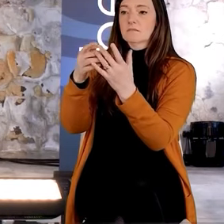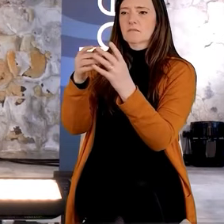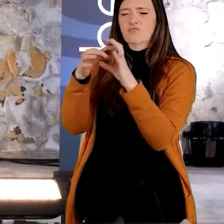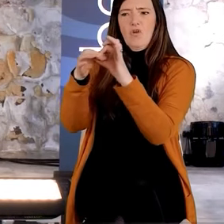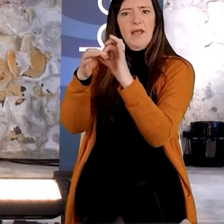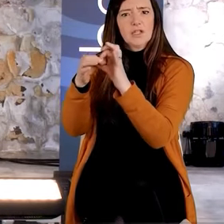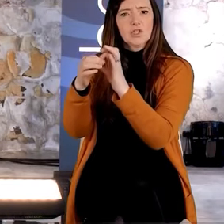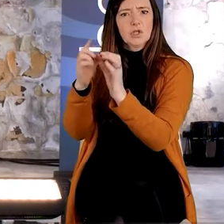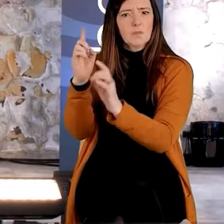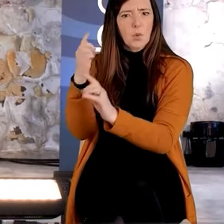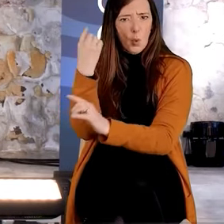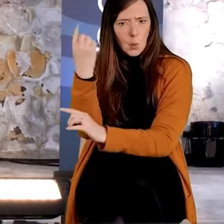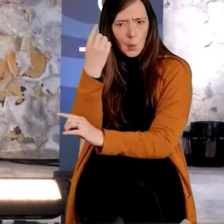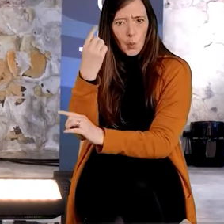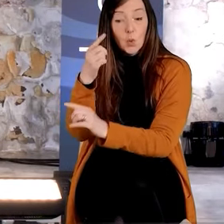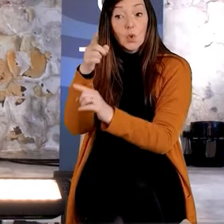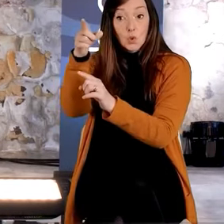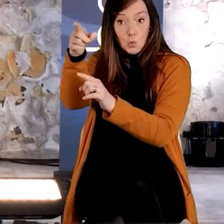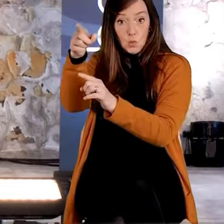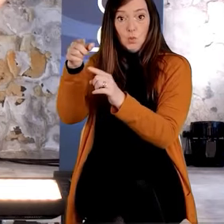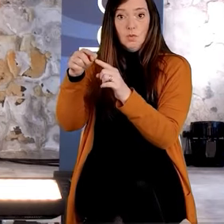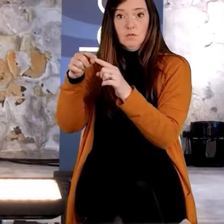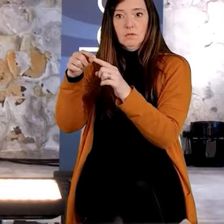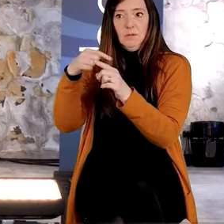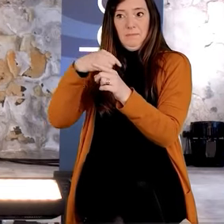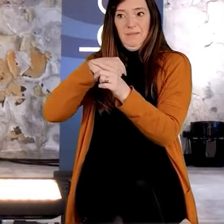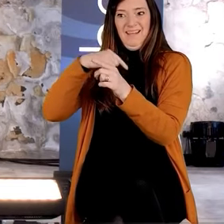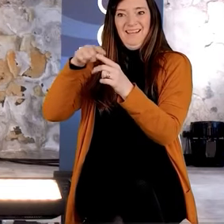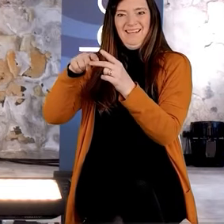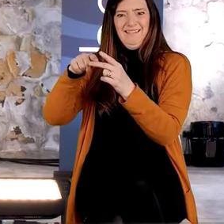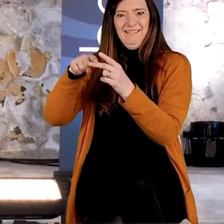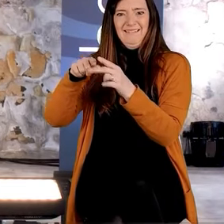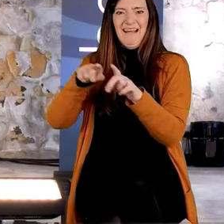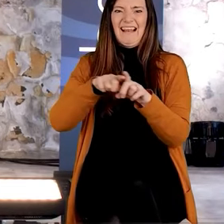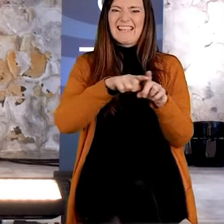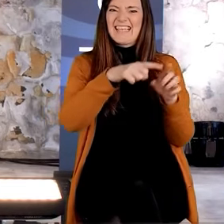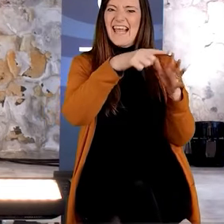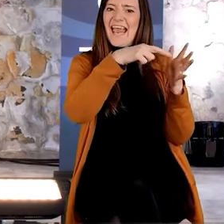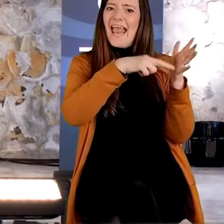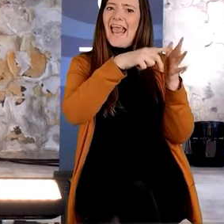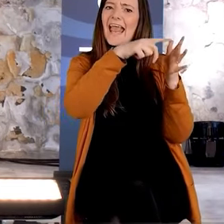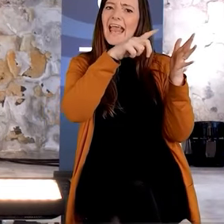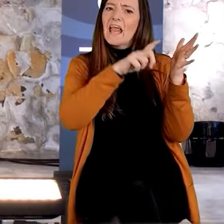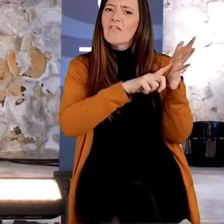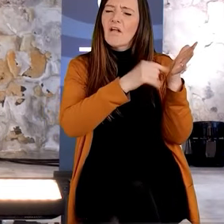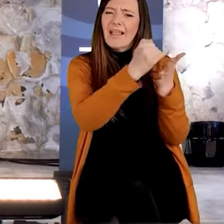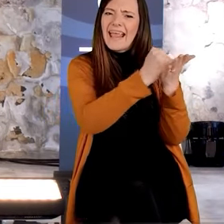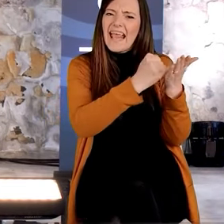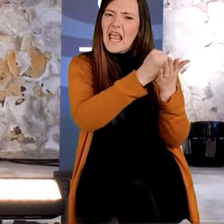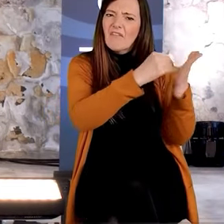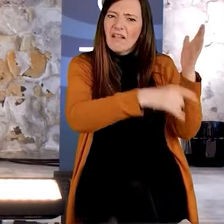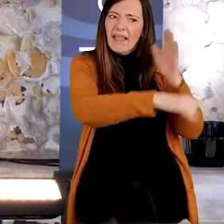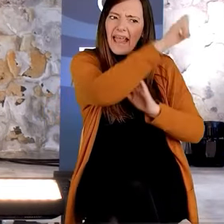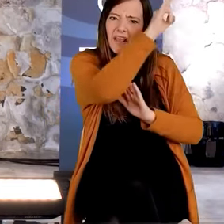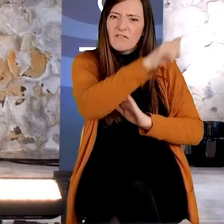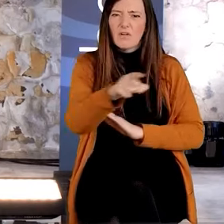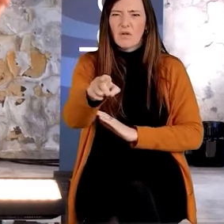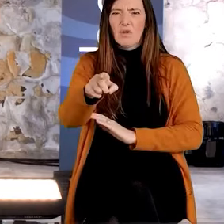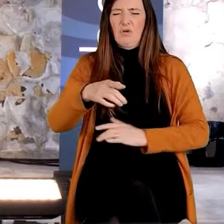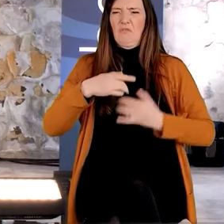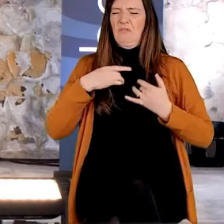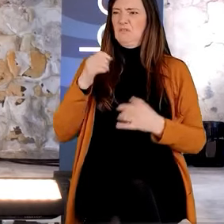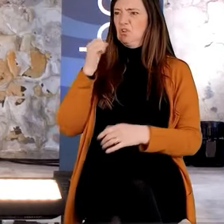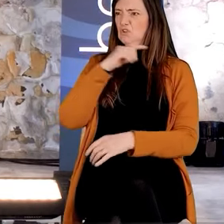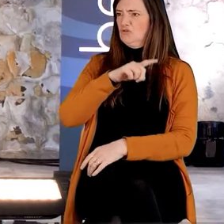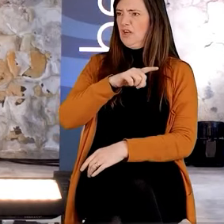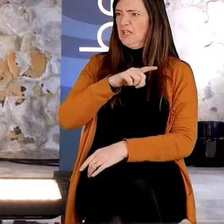and evil. And you say to me, well, that's a very odd question. Evil